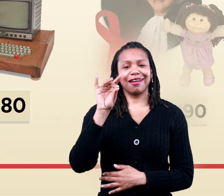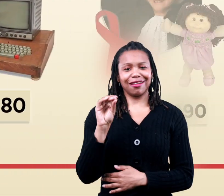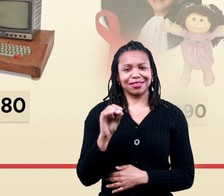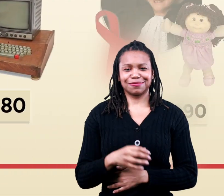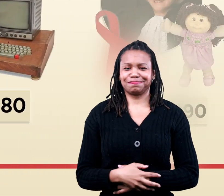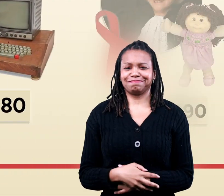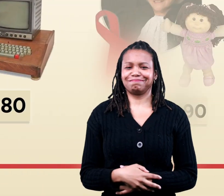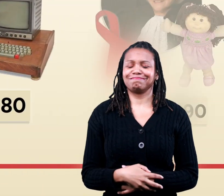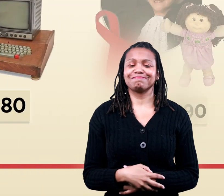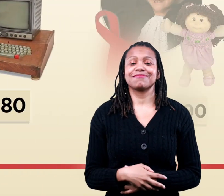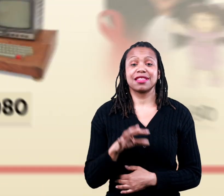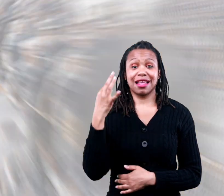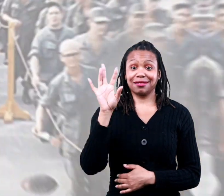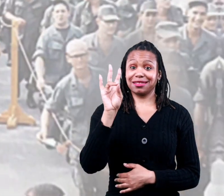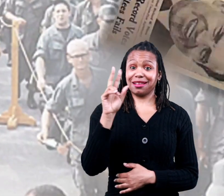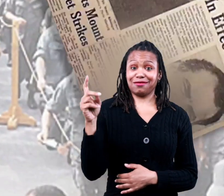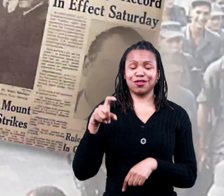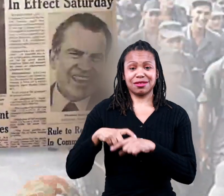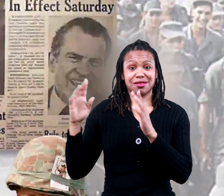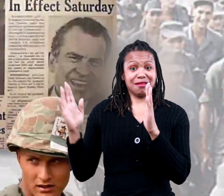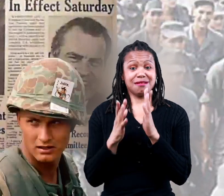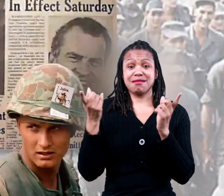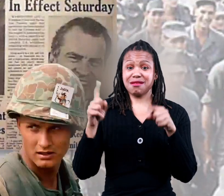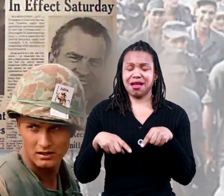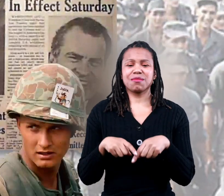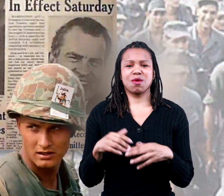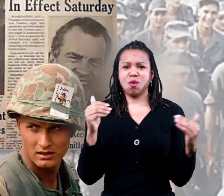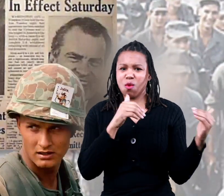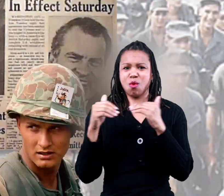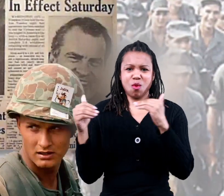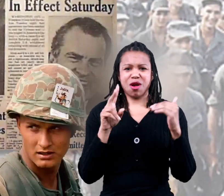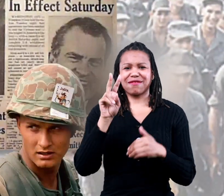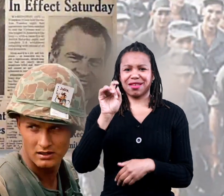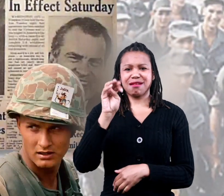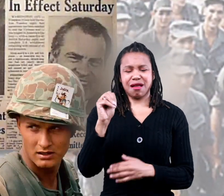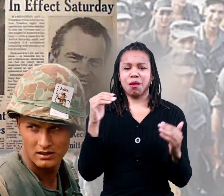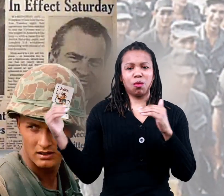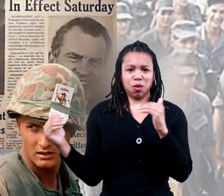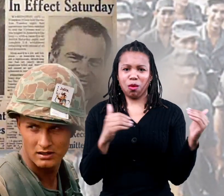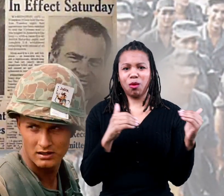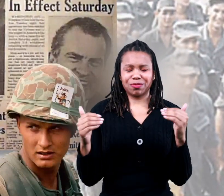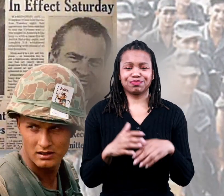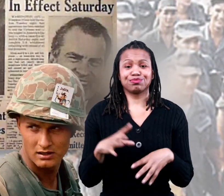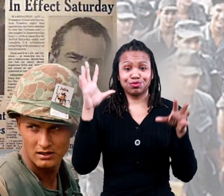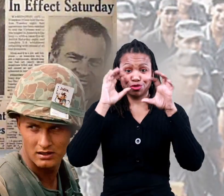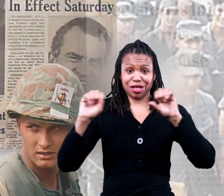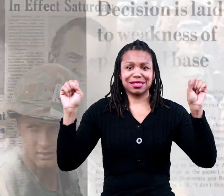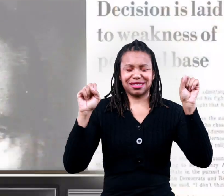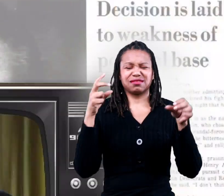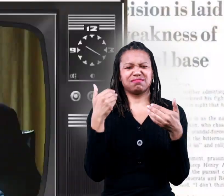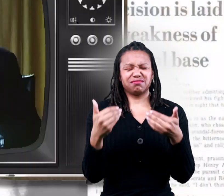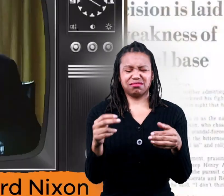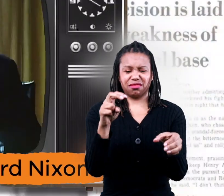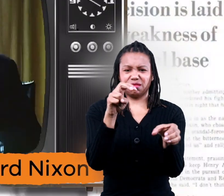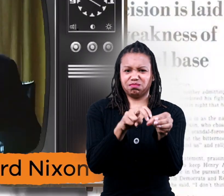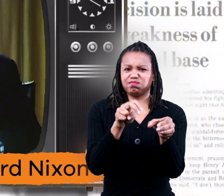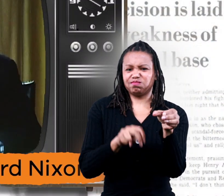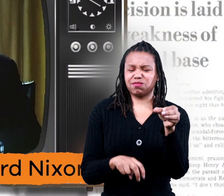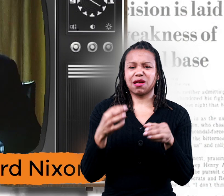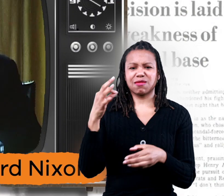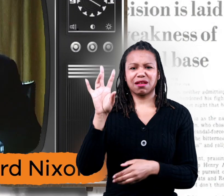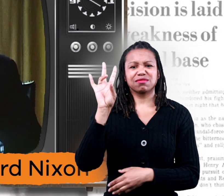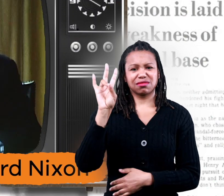1971 to 1980. 1973 marked the end of the war in Vietnam. President